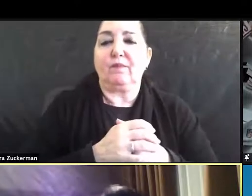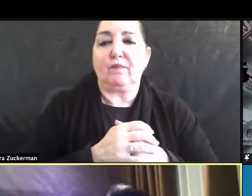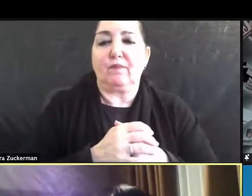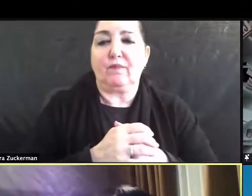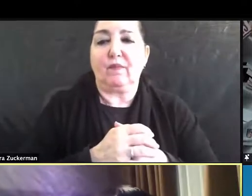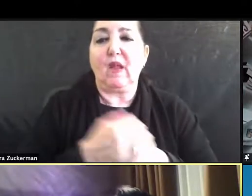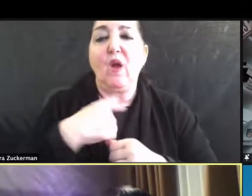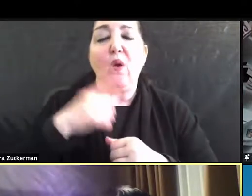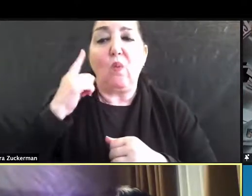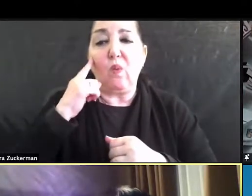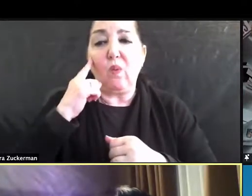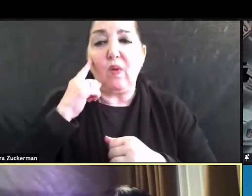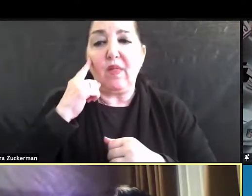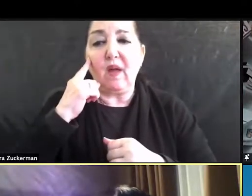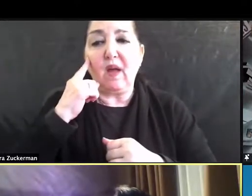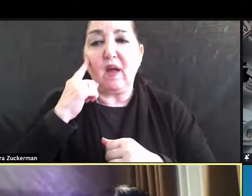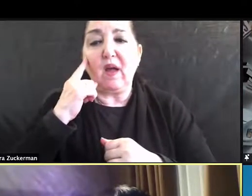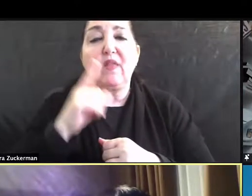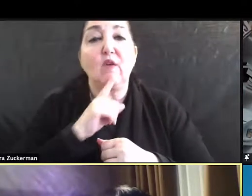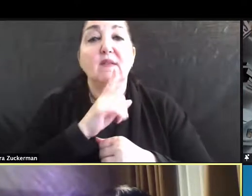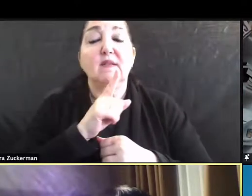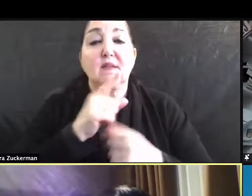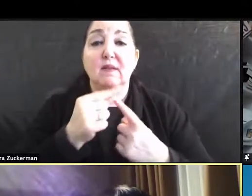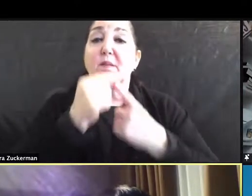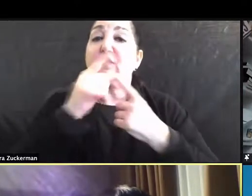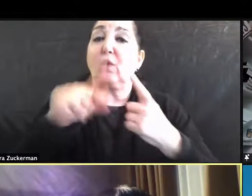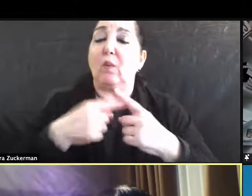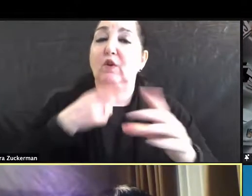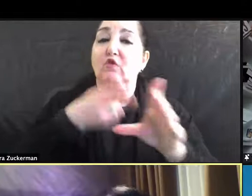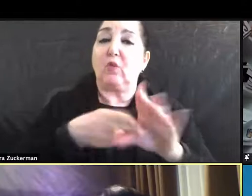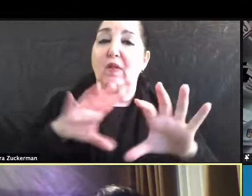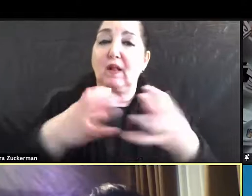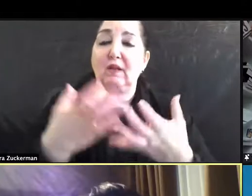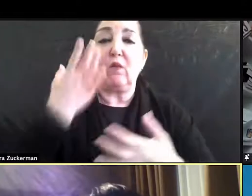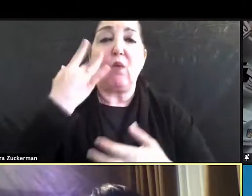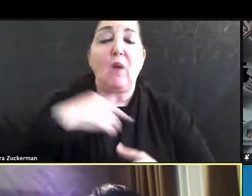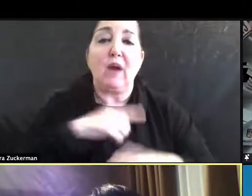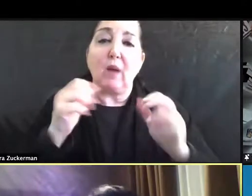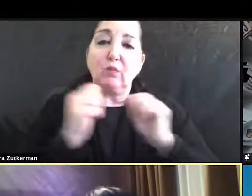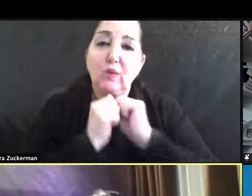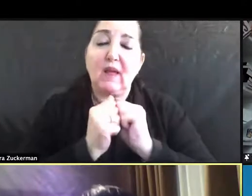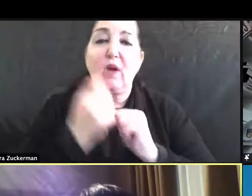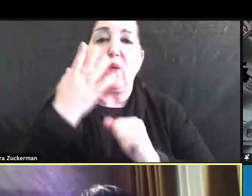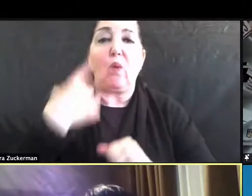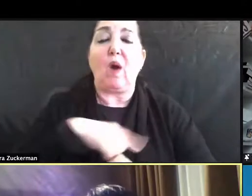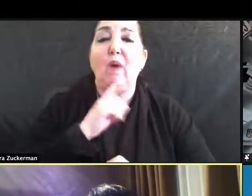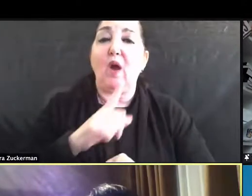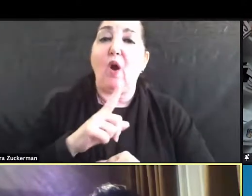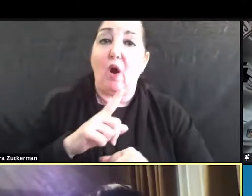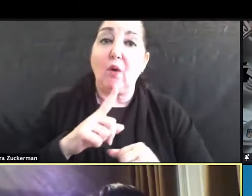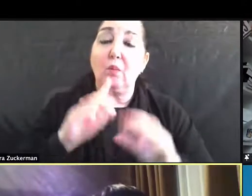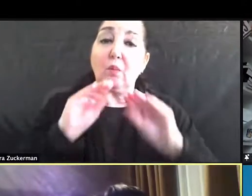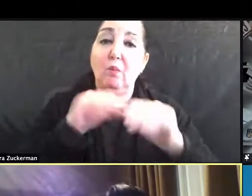there is a bit a special thing when we join a collective and why we are come together, why we are holding things together, which